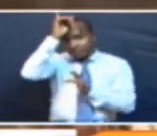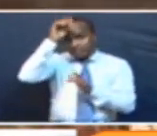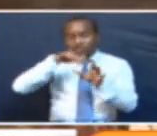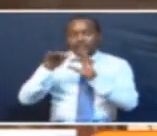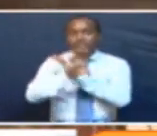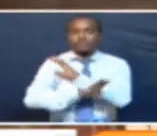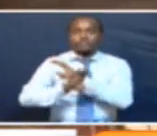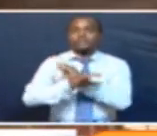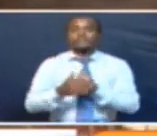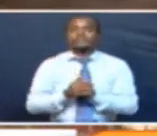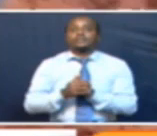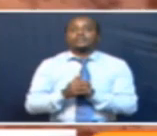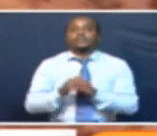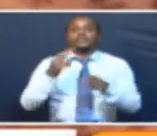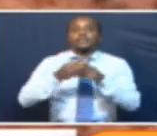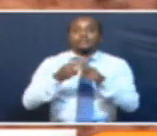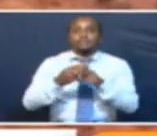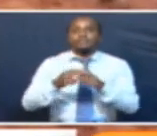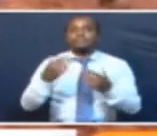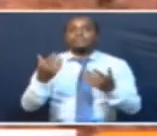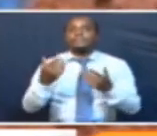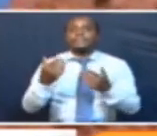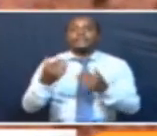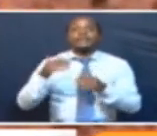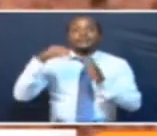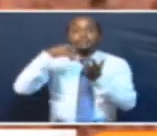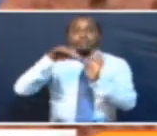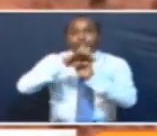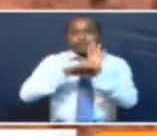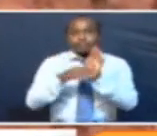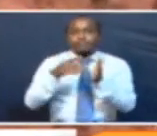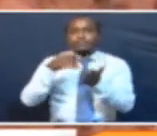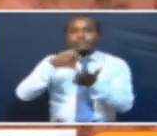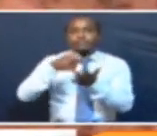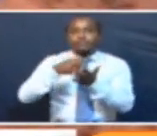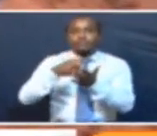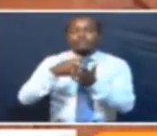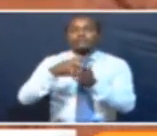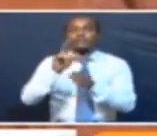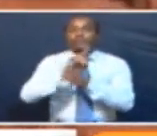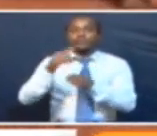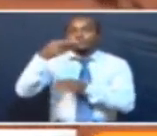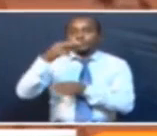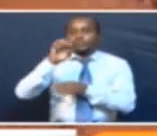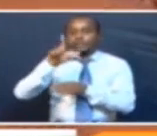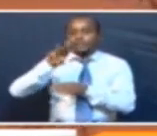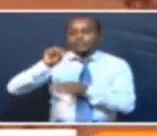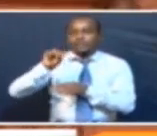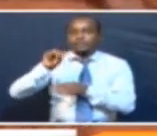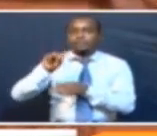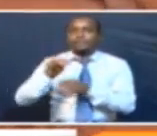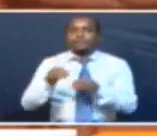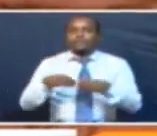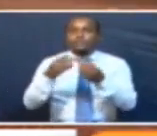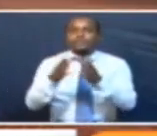country. Dubbed Project Loon, the program involves use of helium-filled balloons to provide high-speed internet